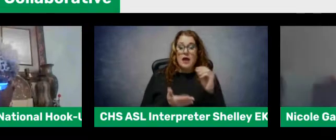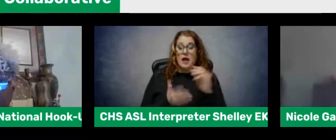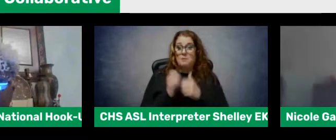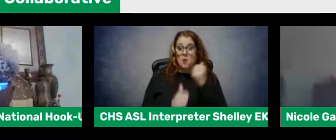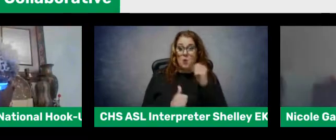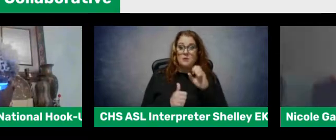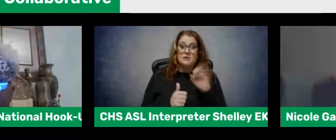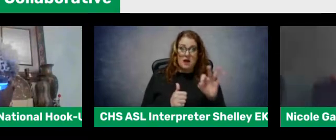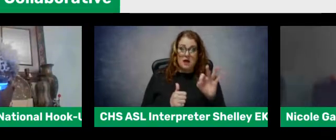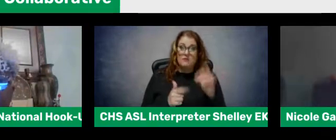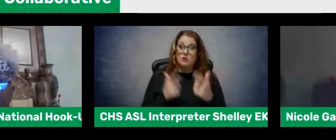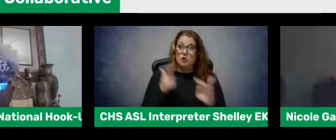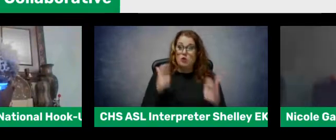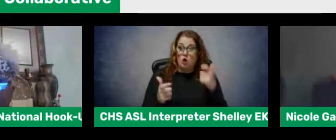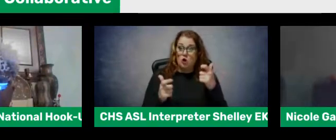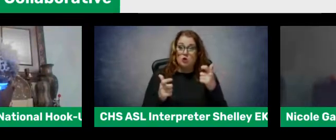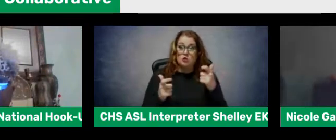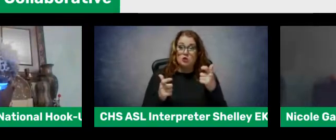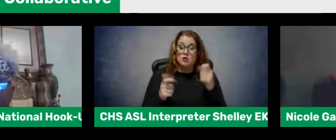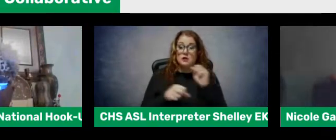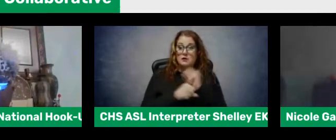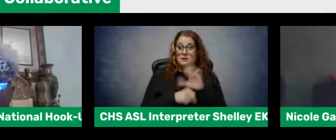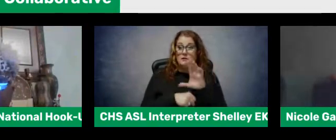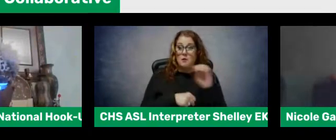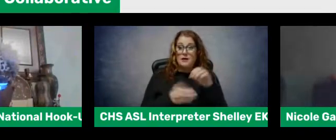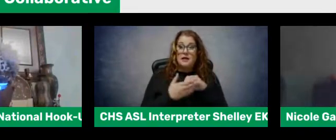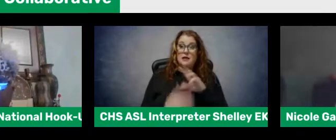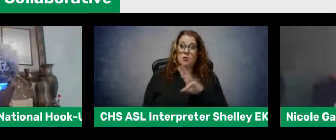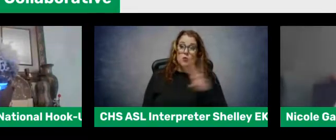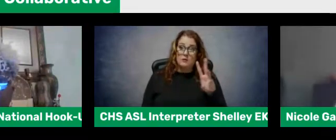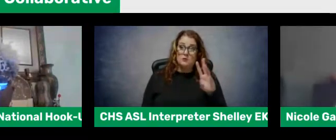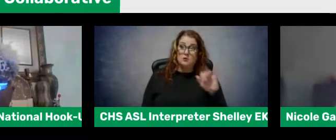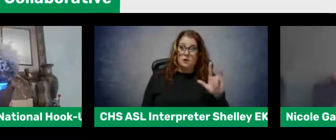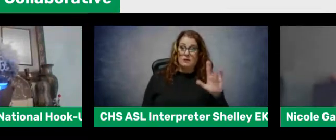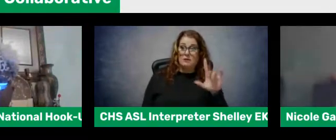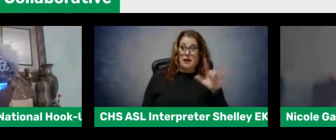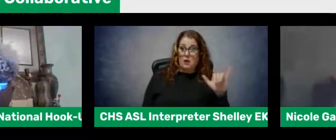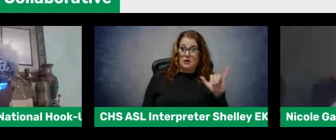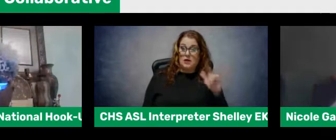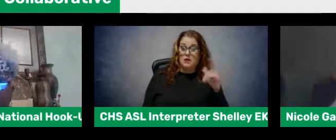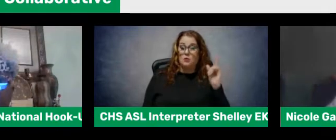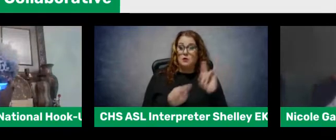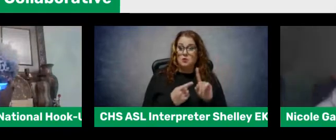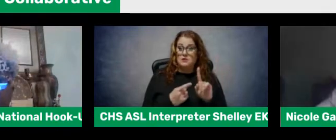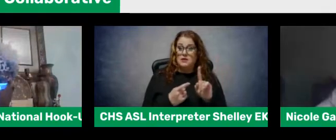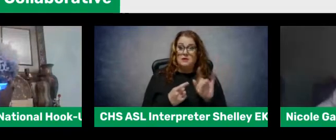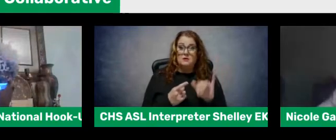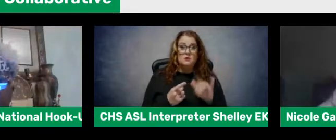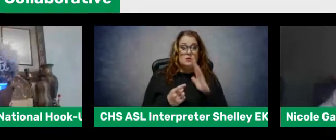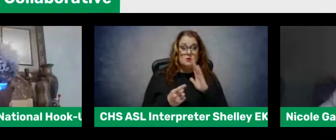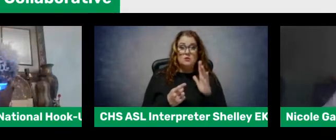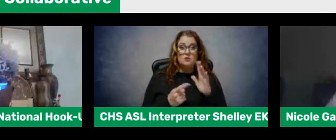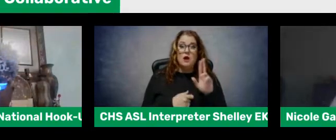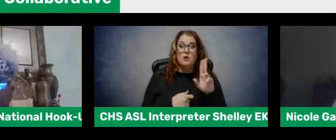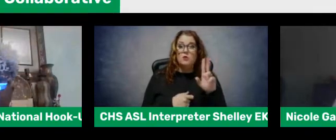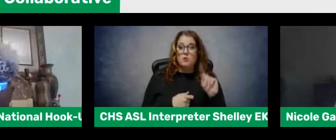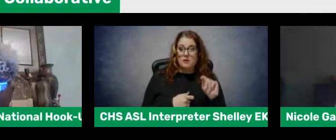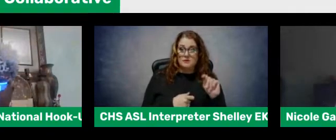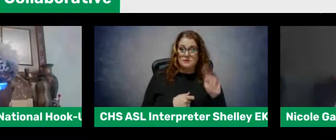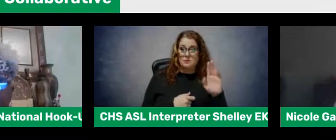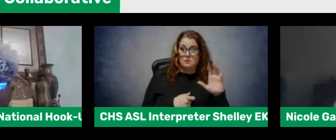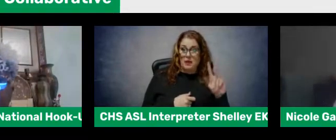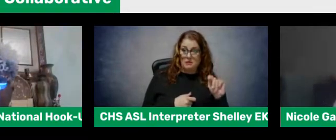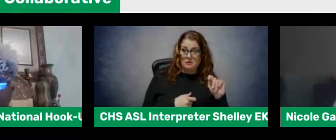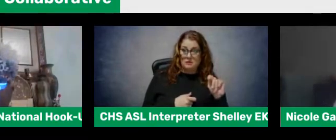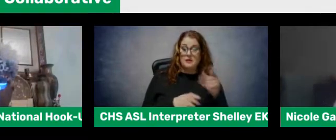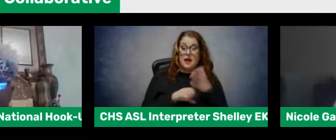the large employers in Western Will County, reducing it to a rust belt. In the wake